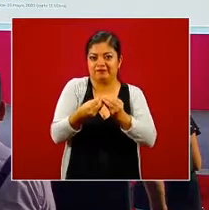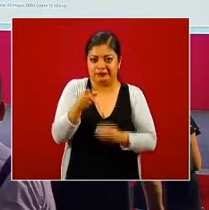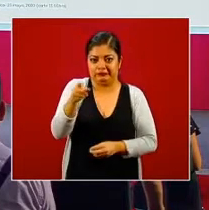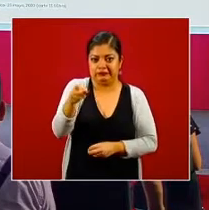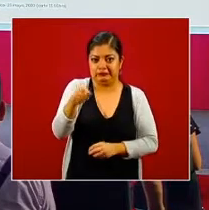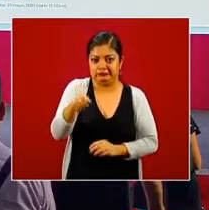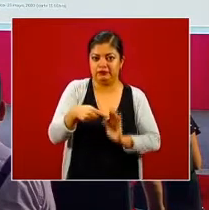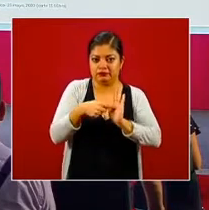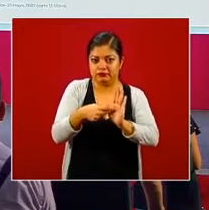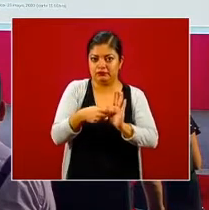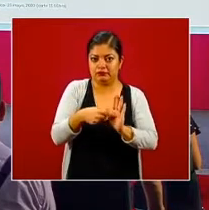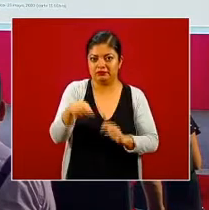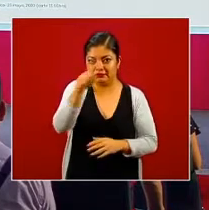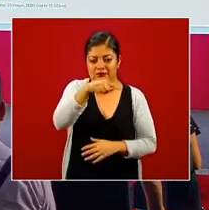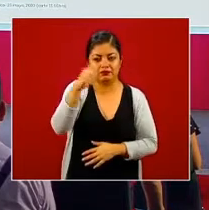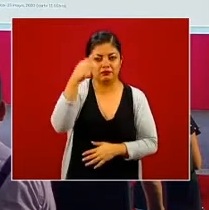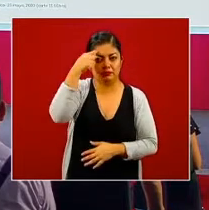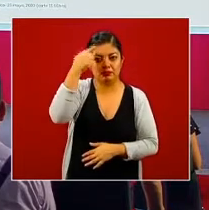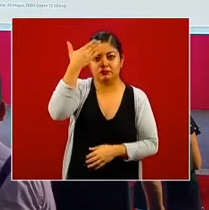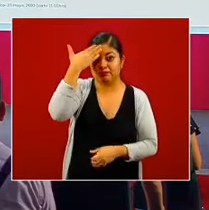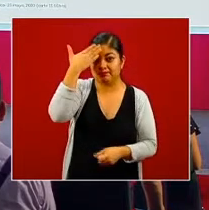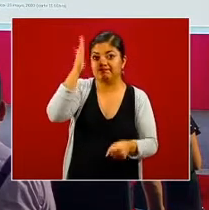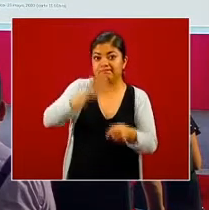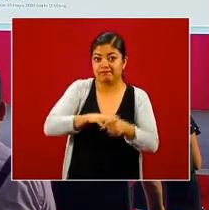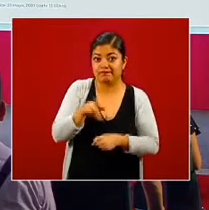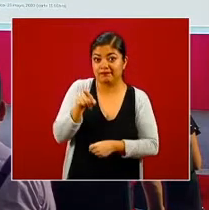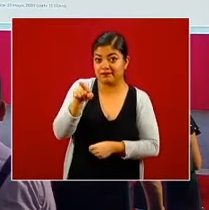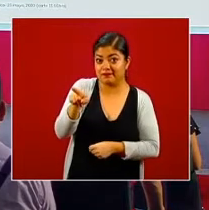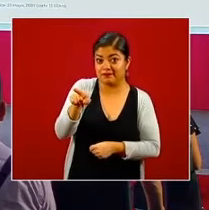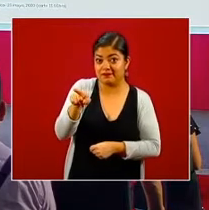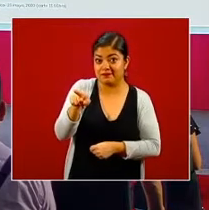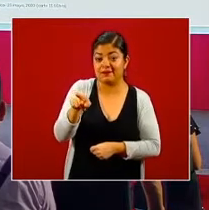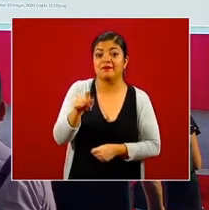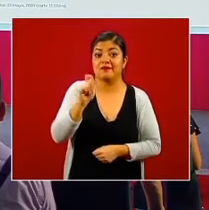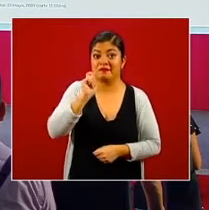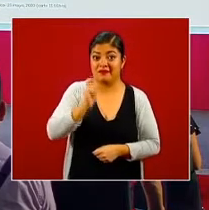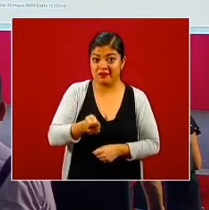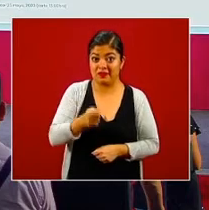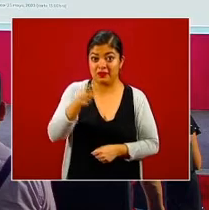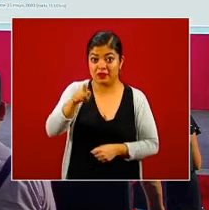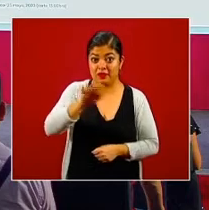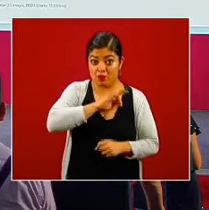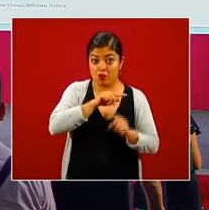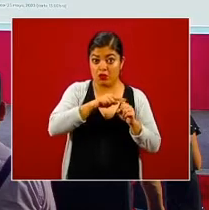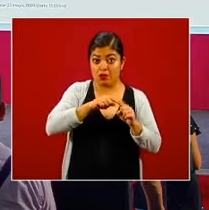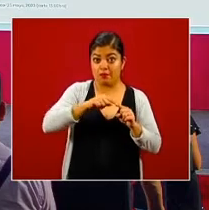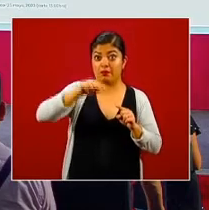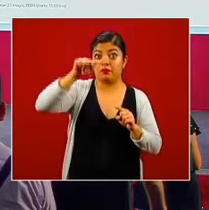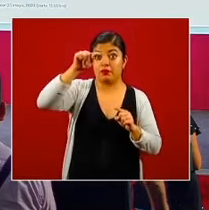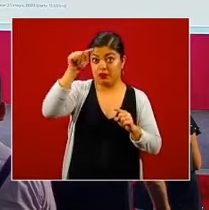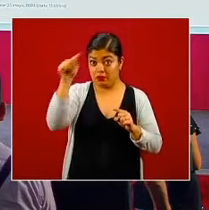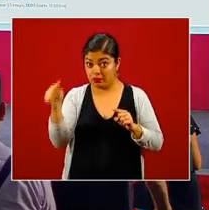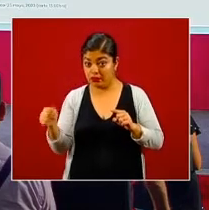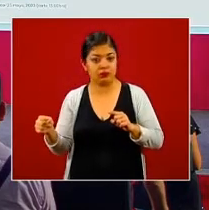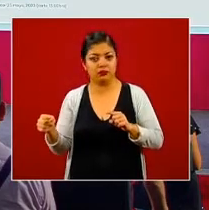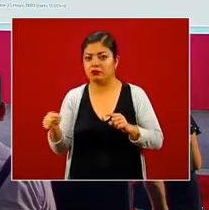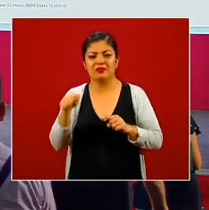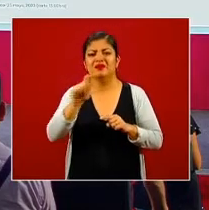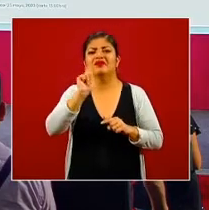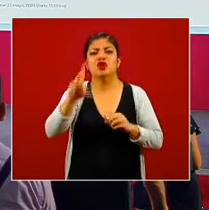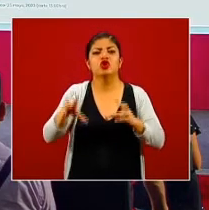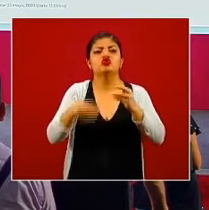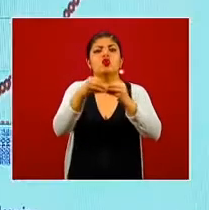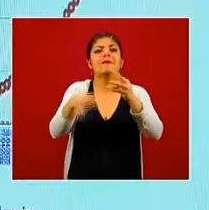28th, when we had our first registered case. So this epi curve is never going to